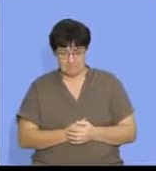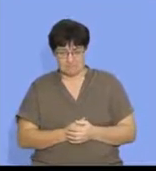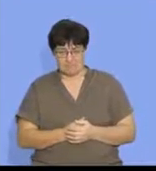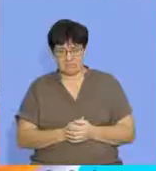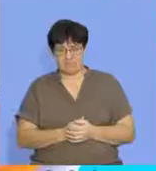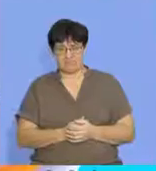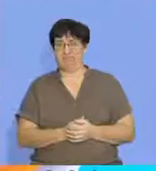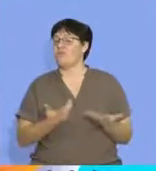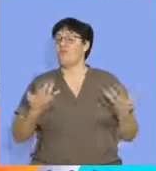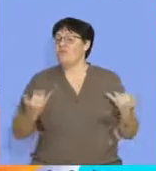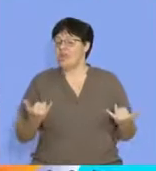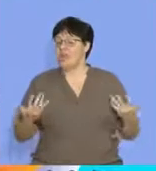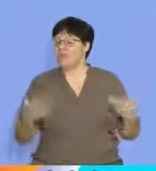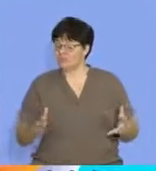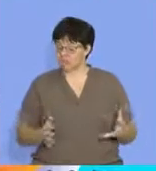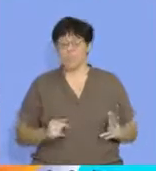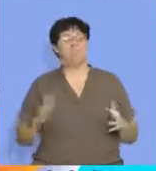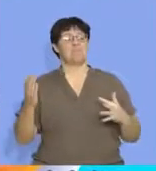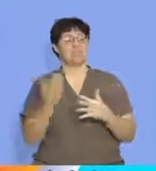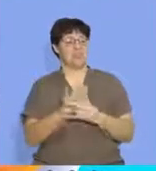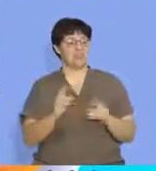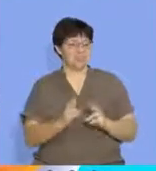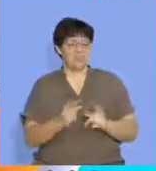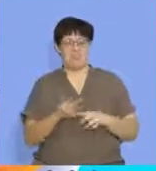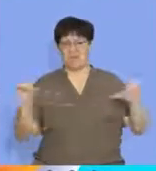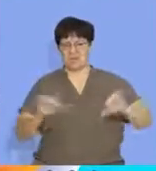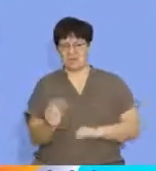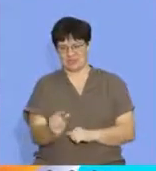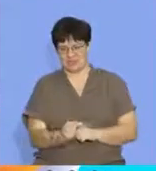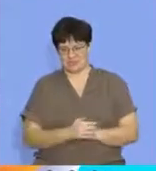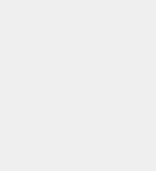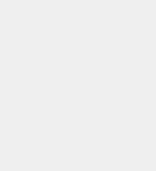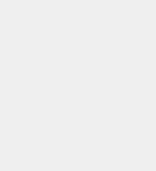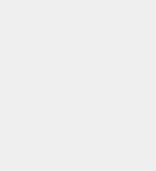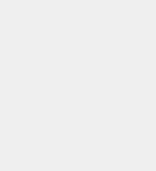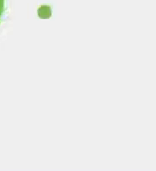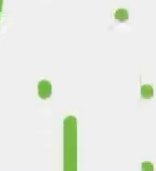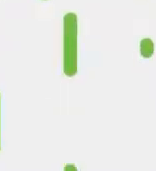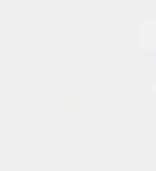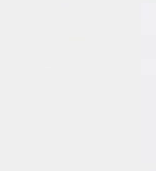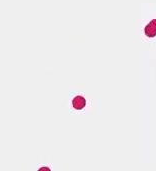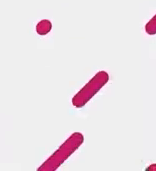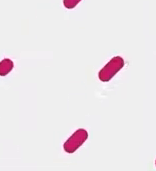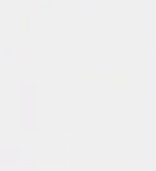Okay, guys, that's all for now. We're going to take a quick break and we'll be right back.